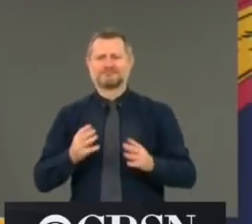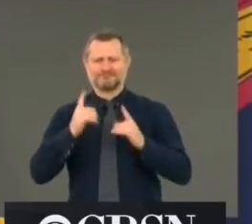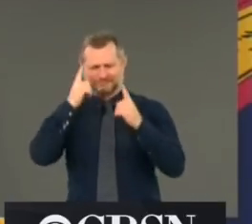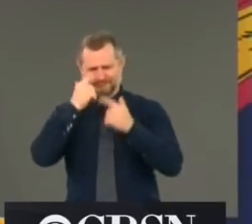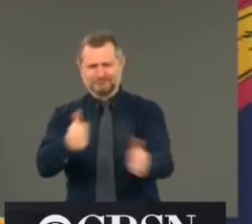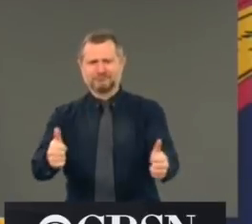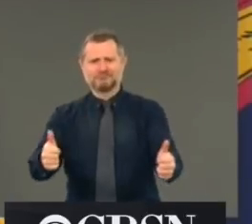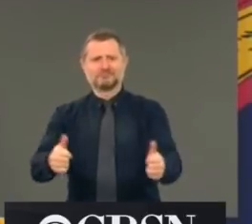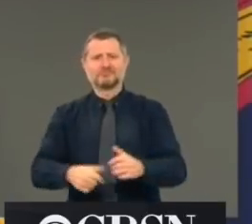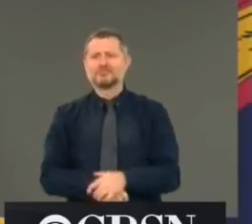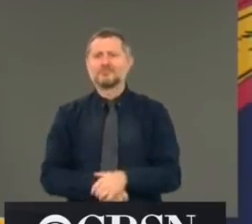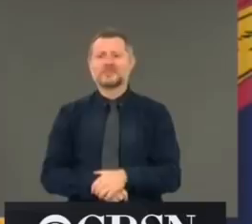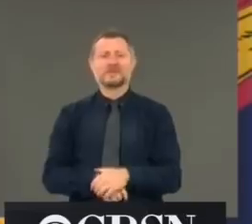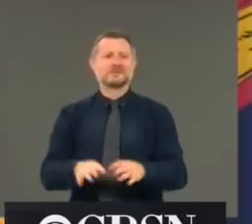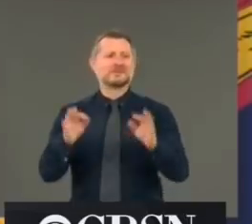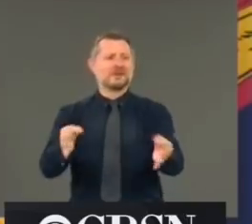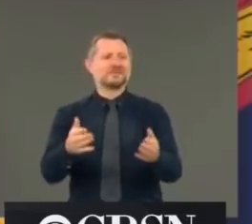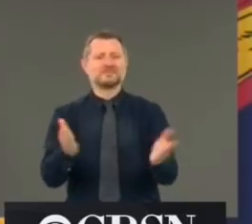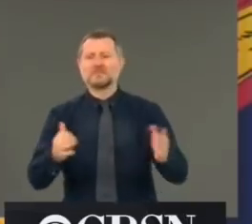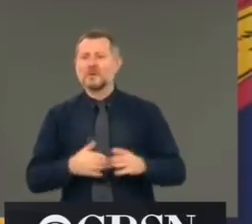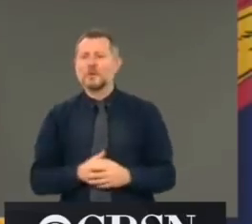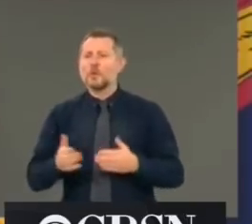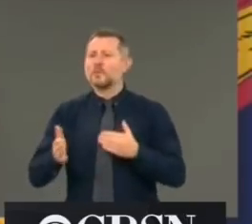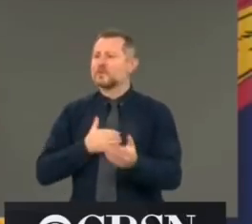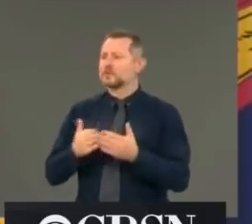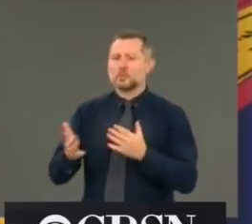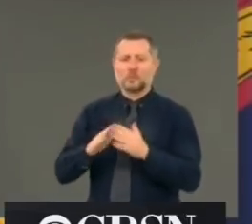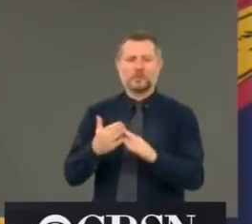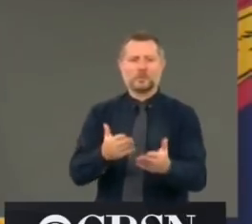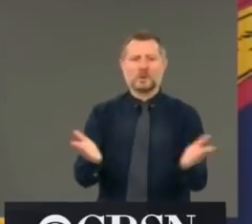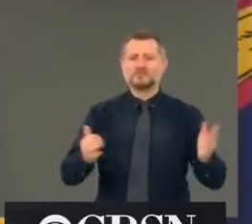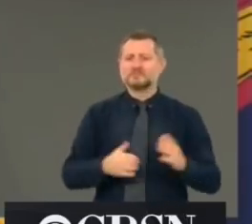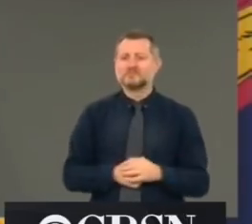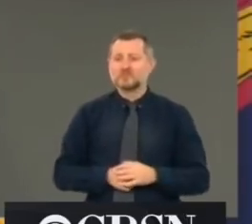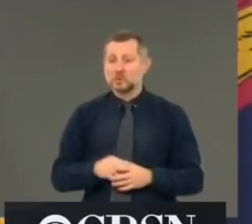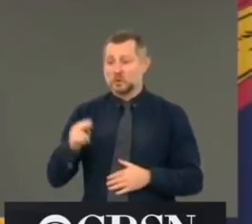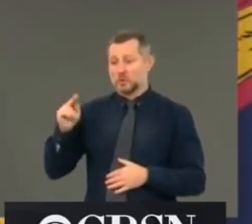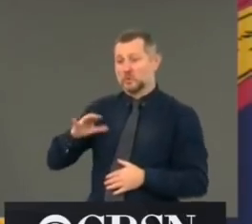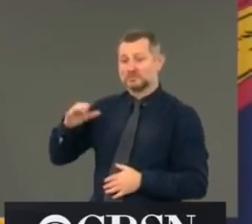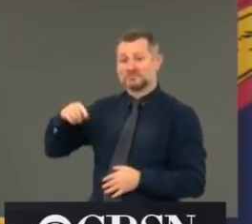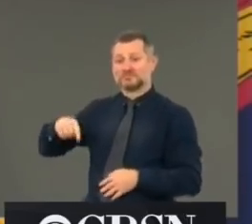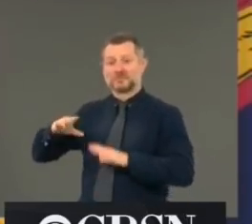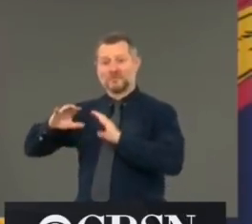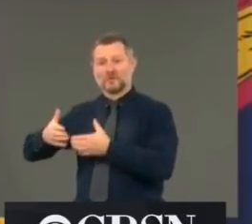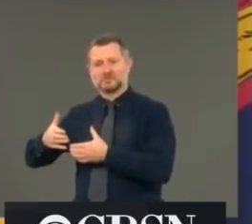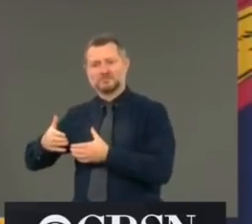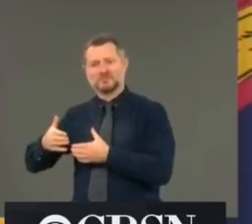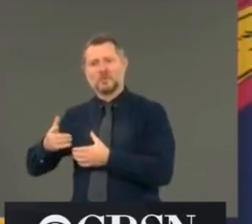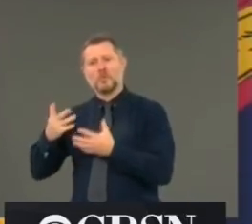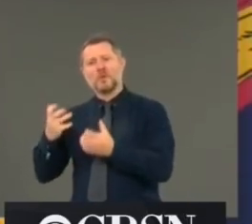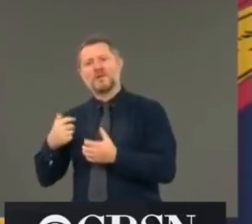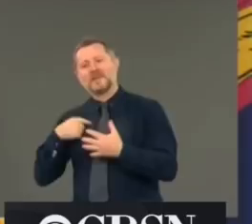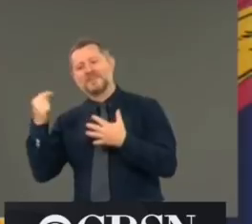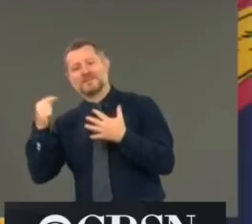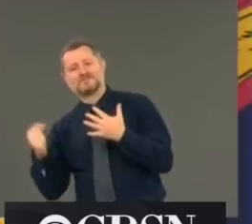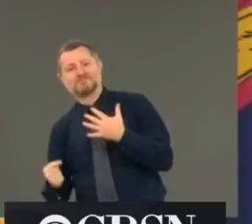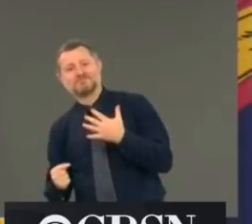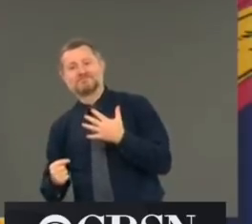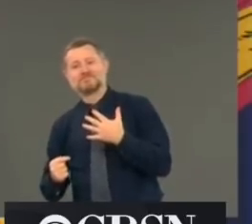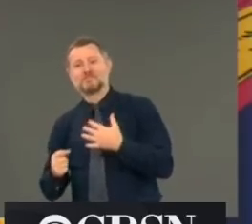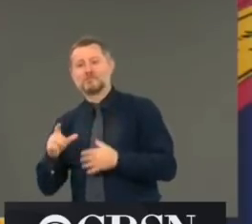Whatever they want, community by community, because New York City will want one type of police department.